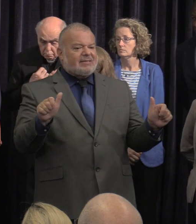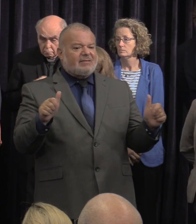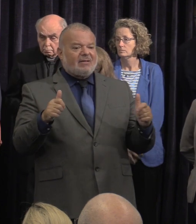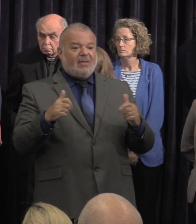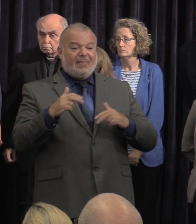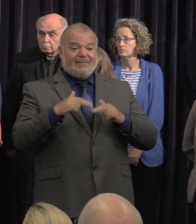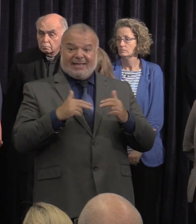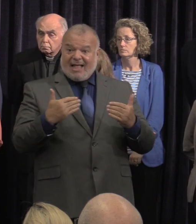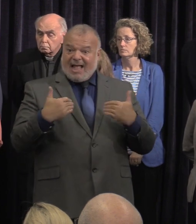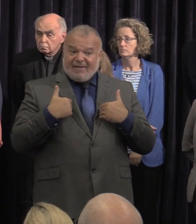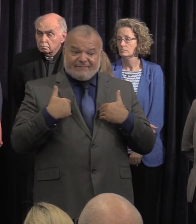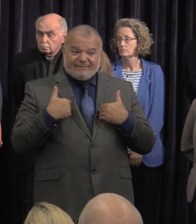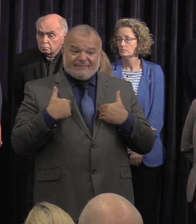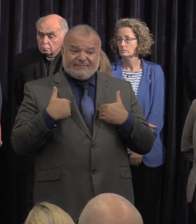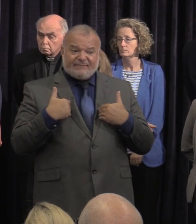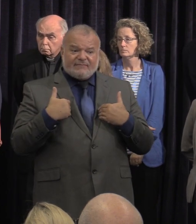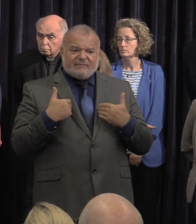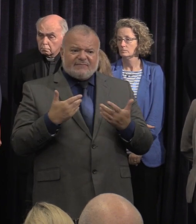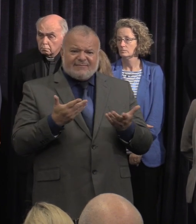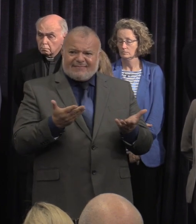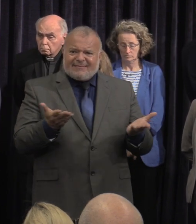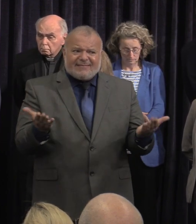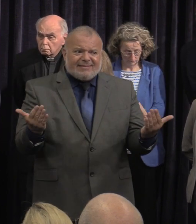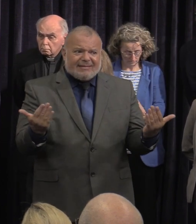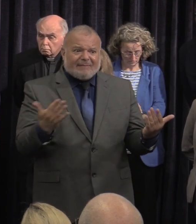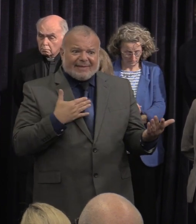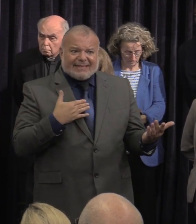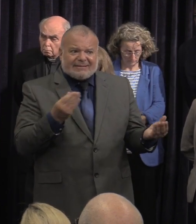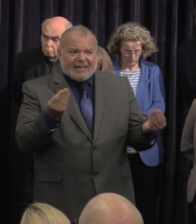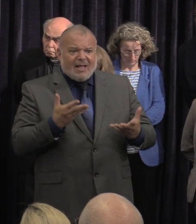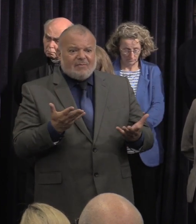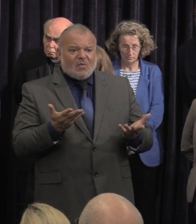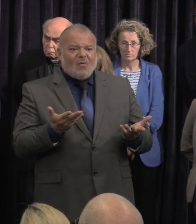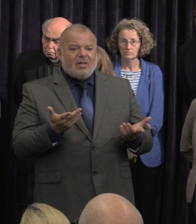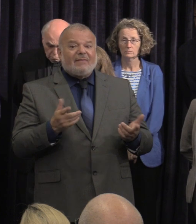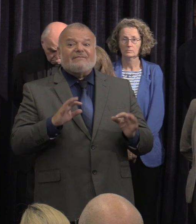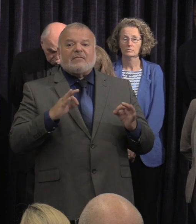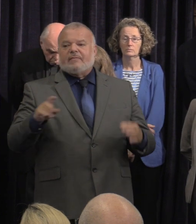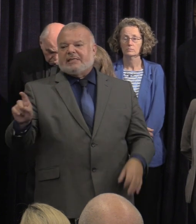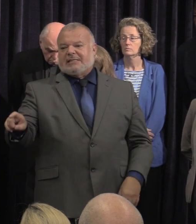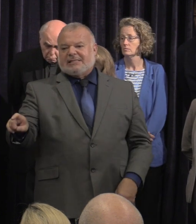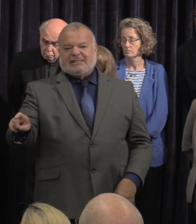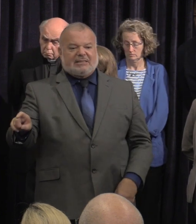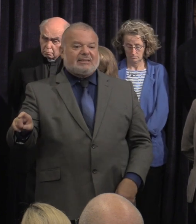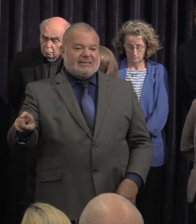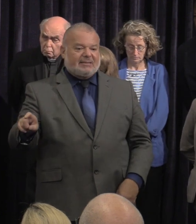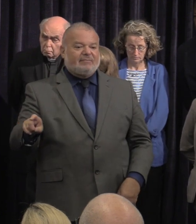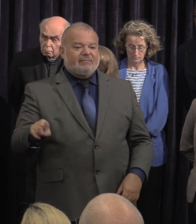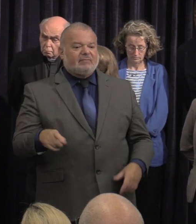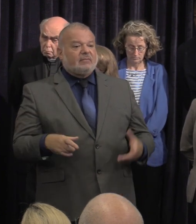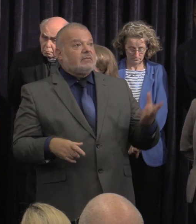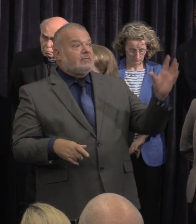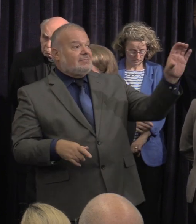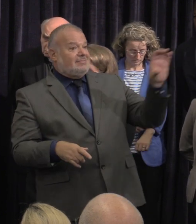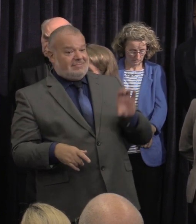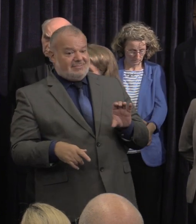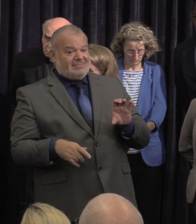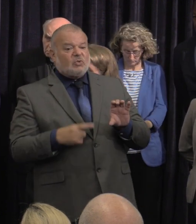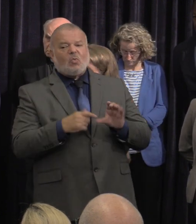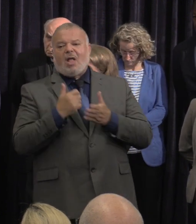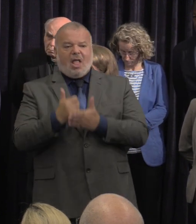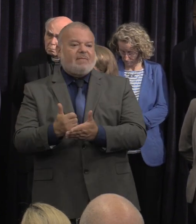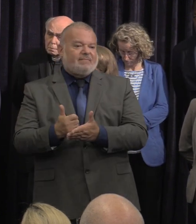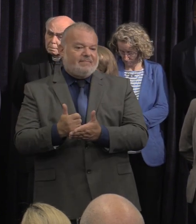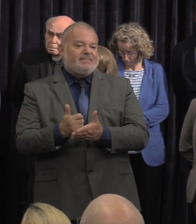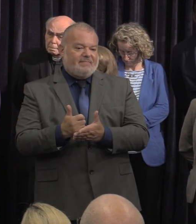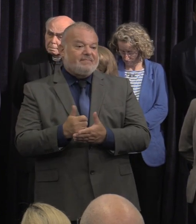available to house families. But we also need additional funding and support from the federal government. So this is done as a matter